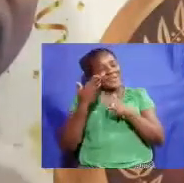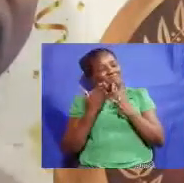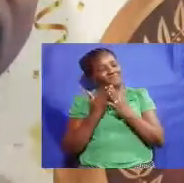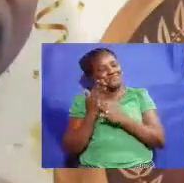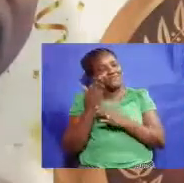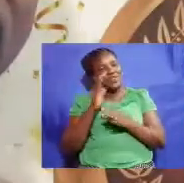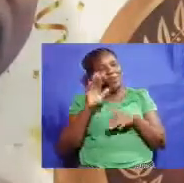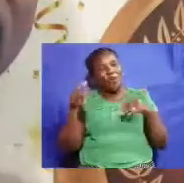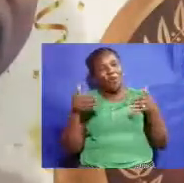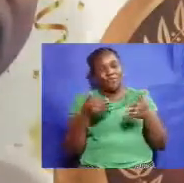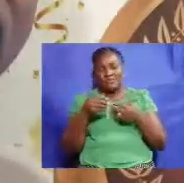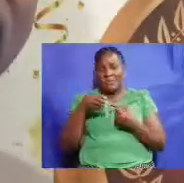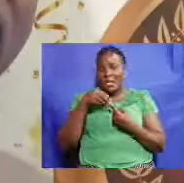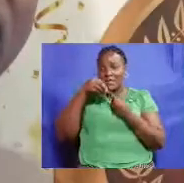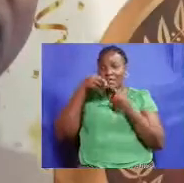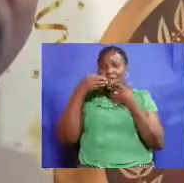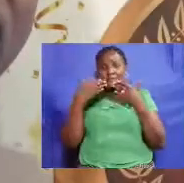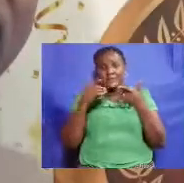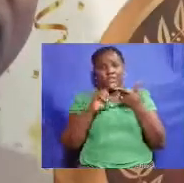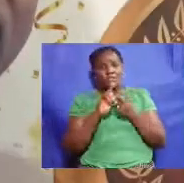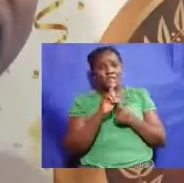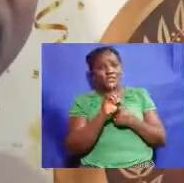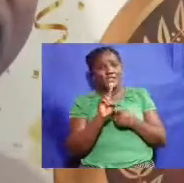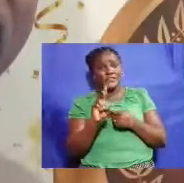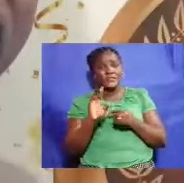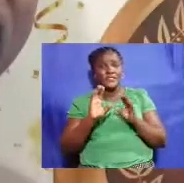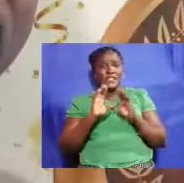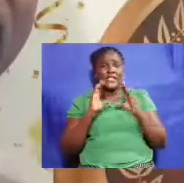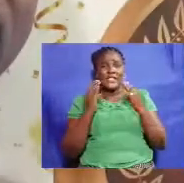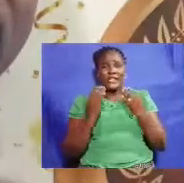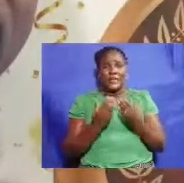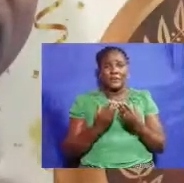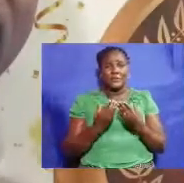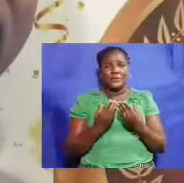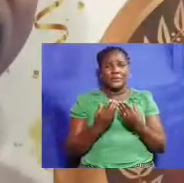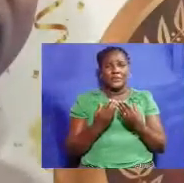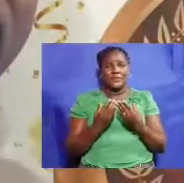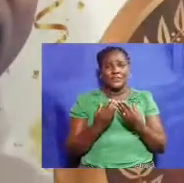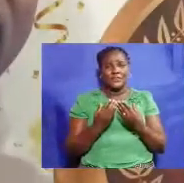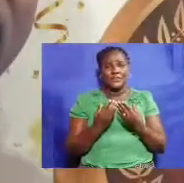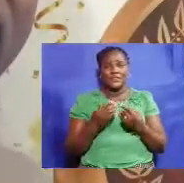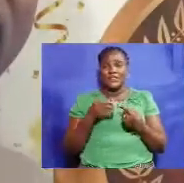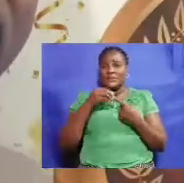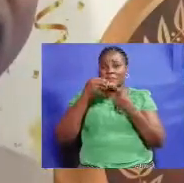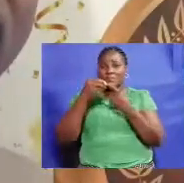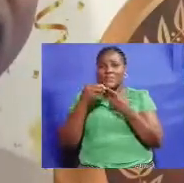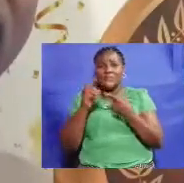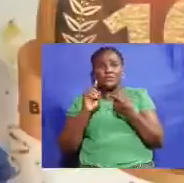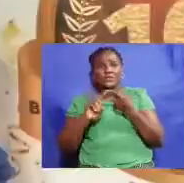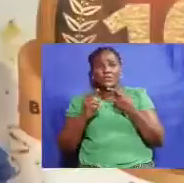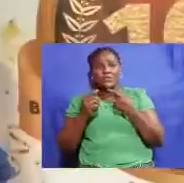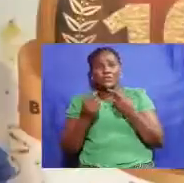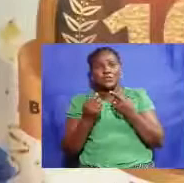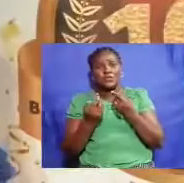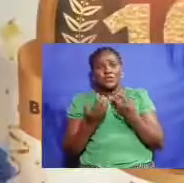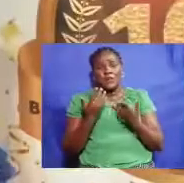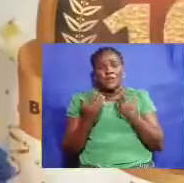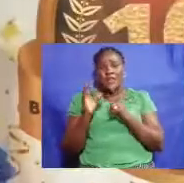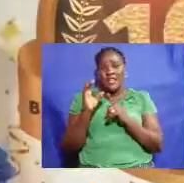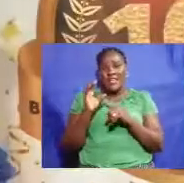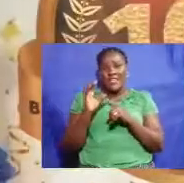all. Well, special thanks to DV Unlimited, Company Limited. Special thanks to Fire City Chapel, my proud